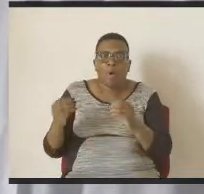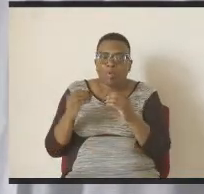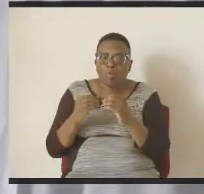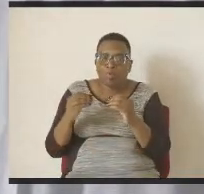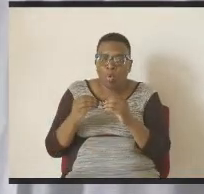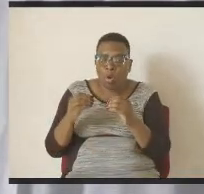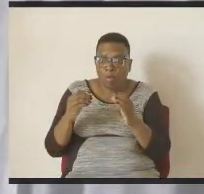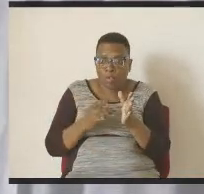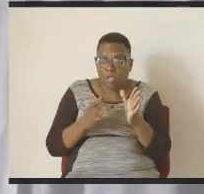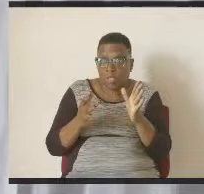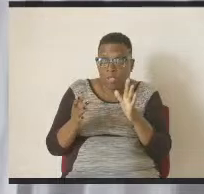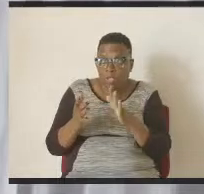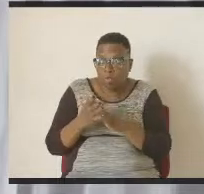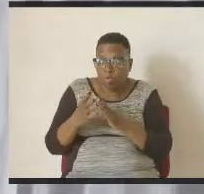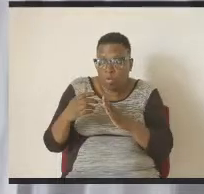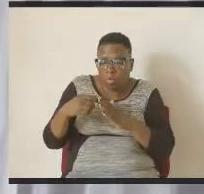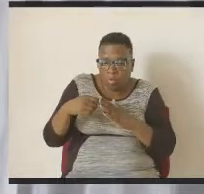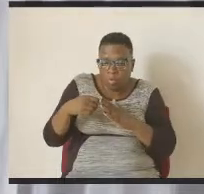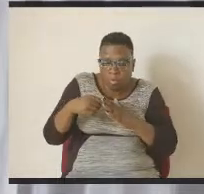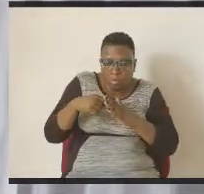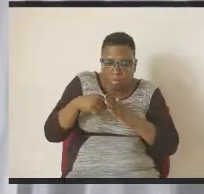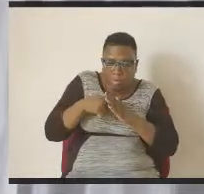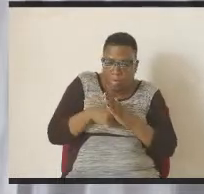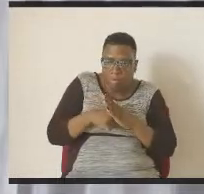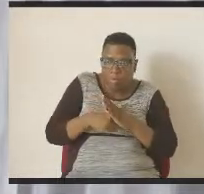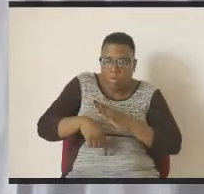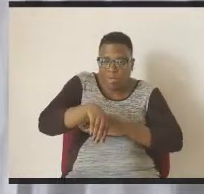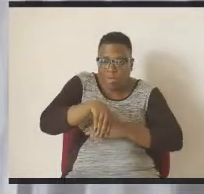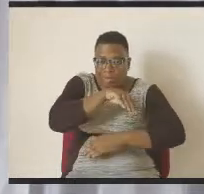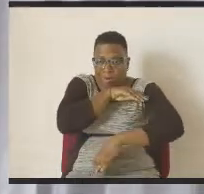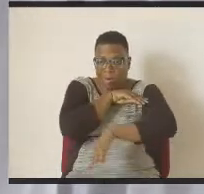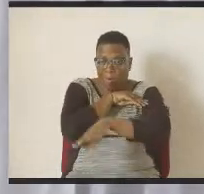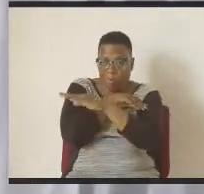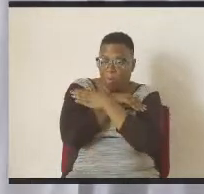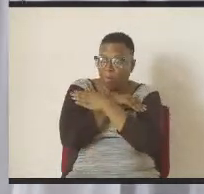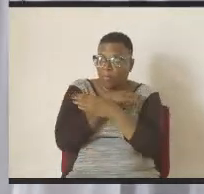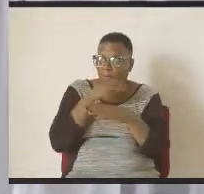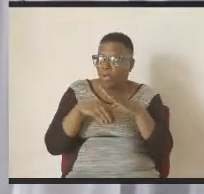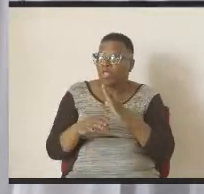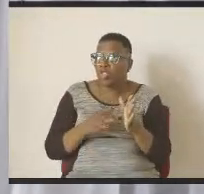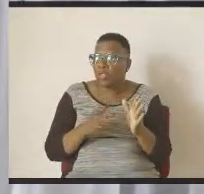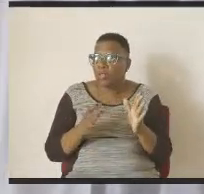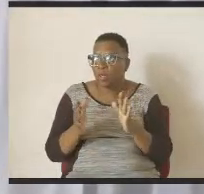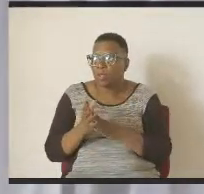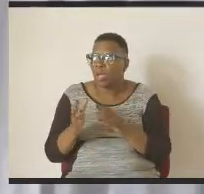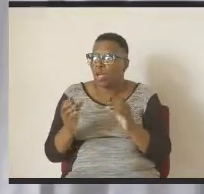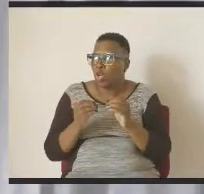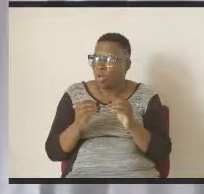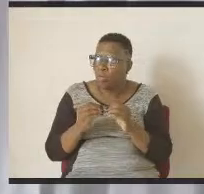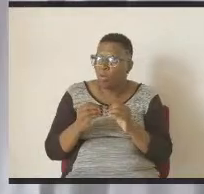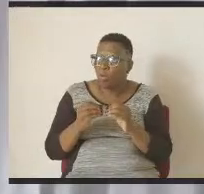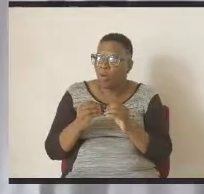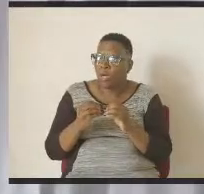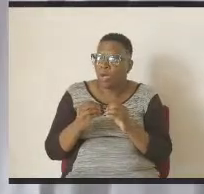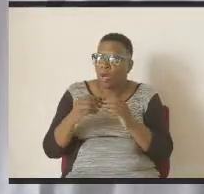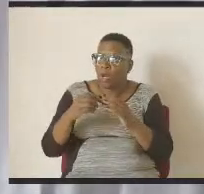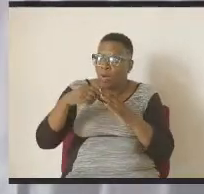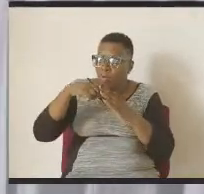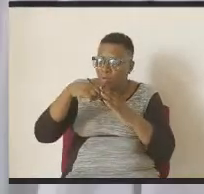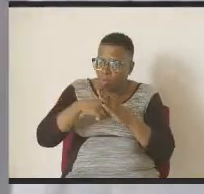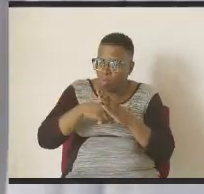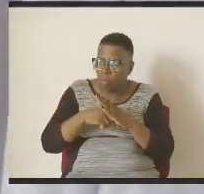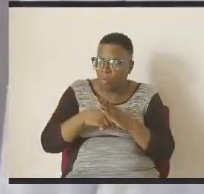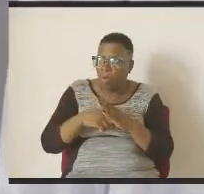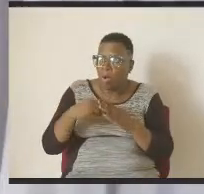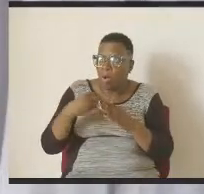can get immersed into, so we can get wrapped up, tied up, tangled up in Jesus, the more we can immerse ourselves in the